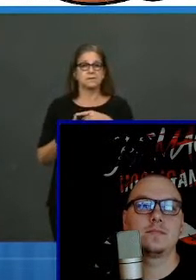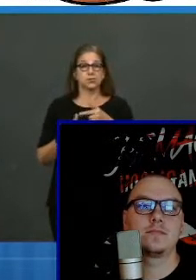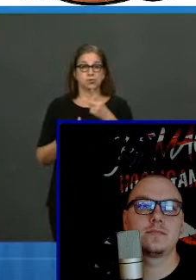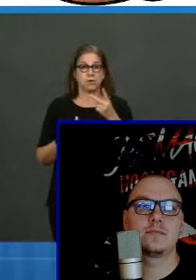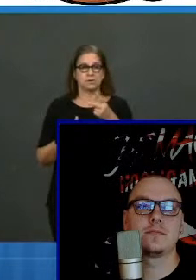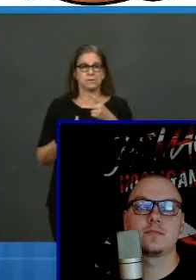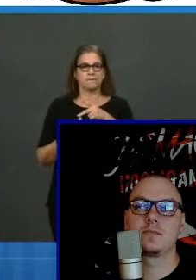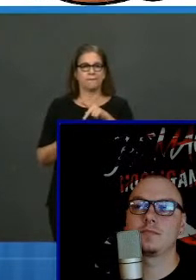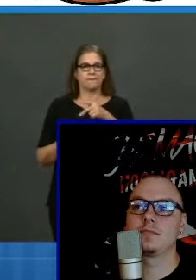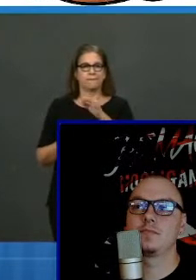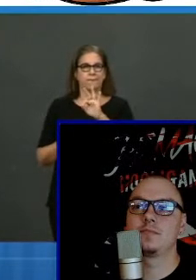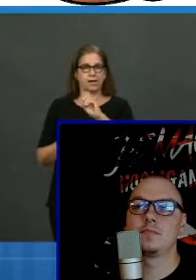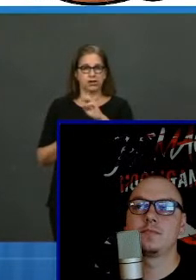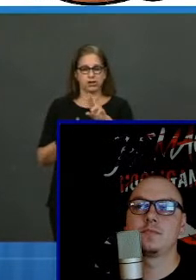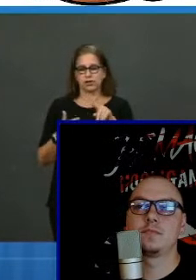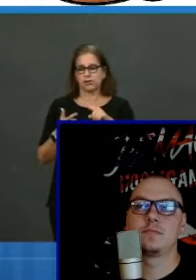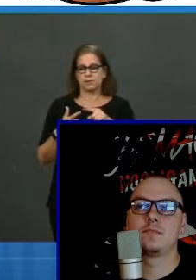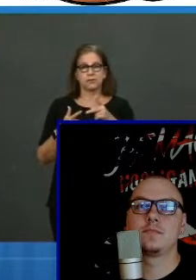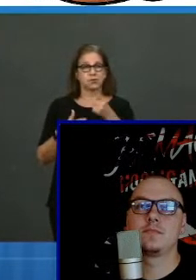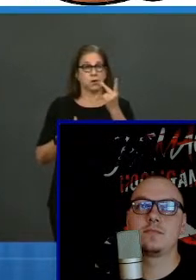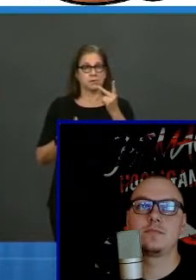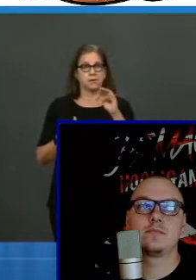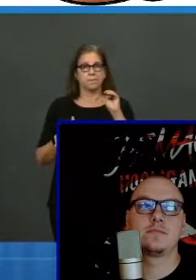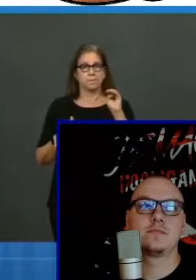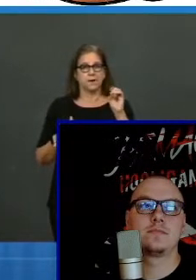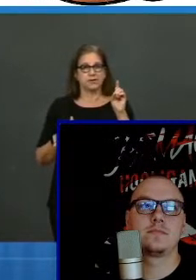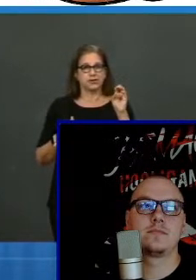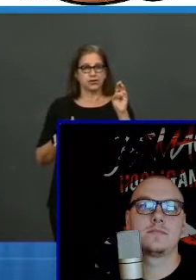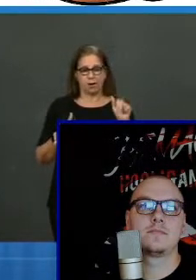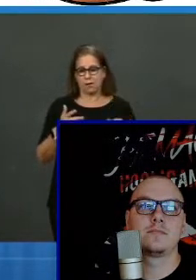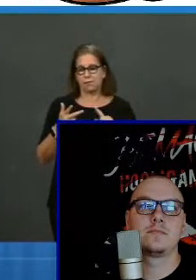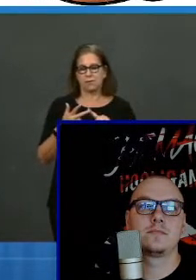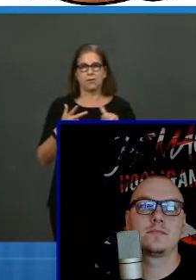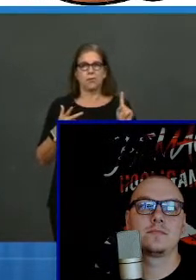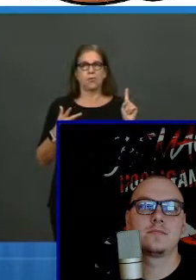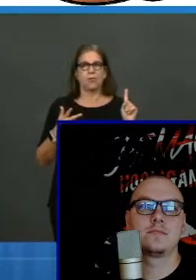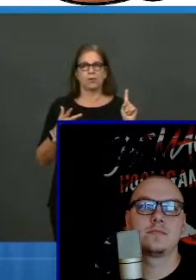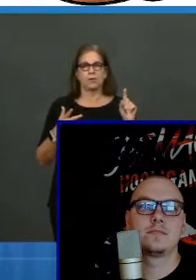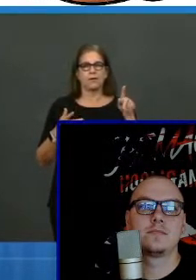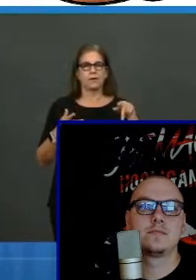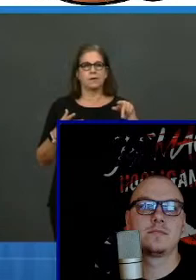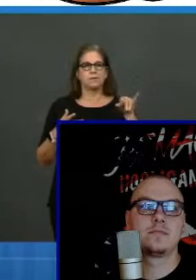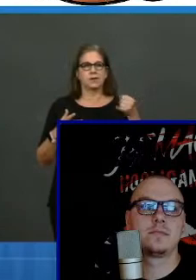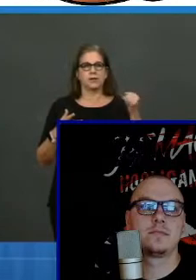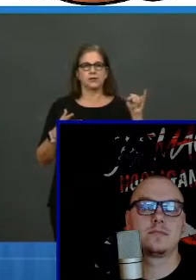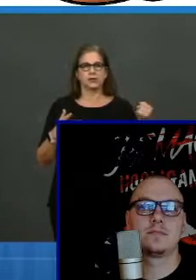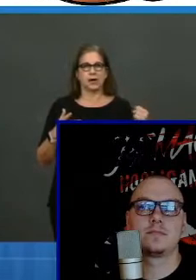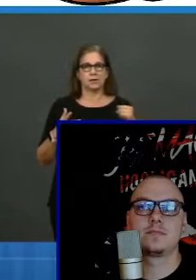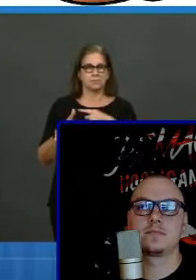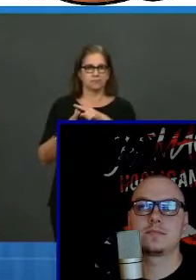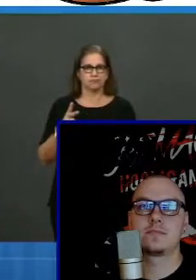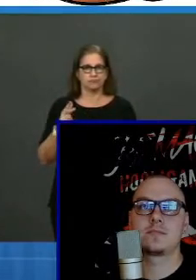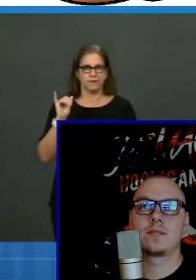for joining, and I hope everybody has a good weekend, and we look forward to seeing you next week. Thank you. Thank you.